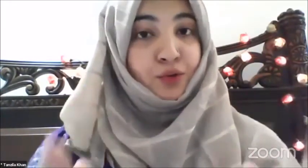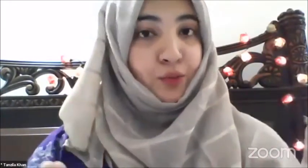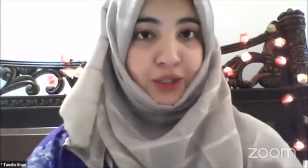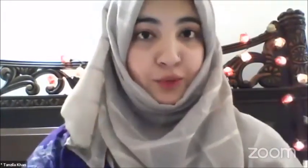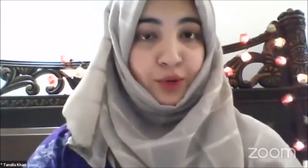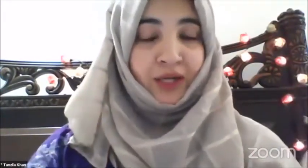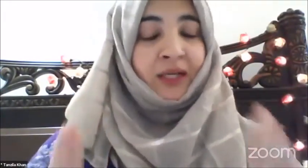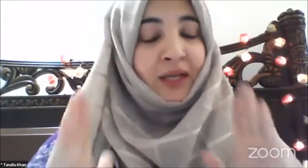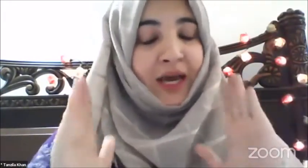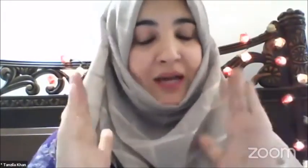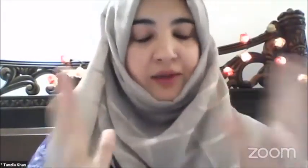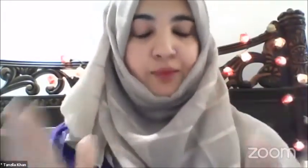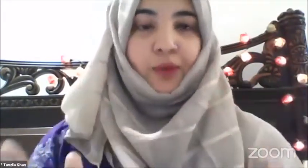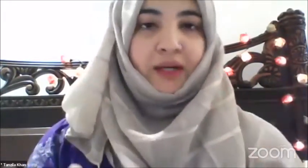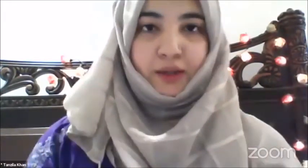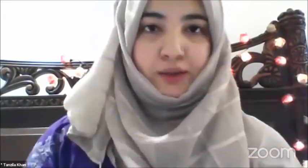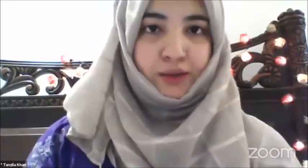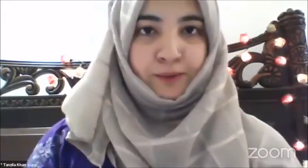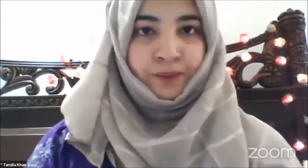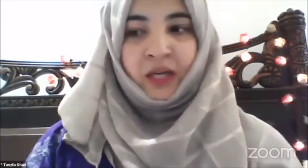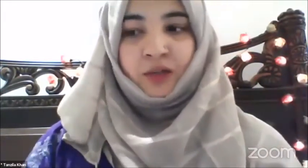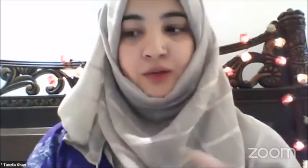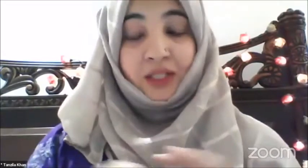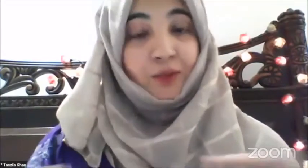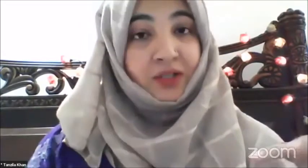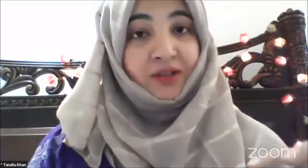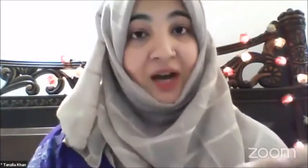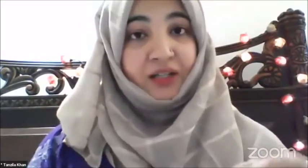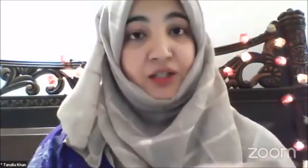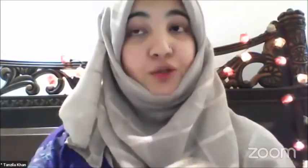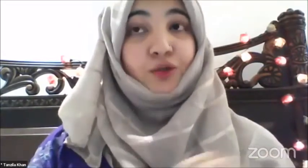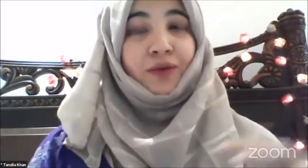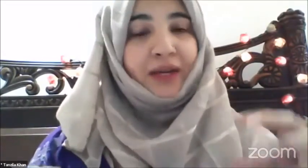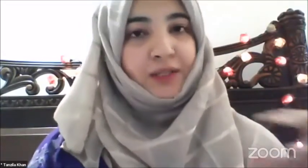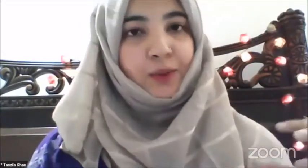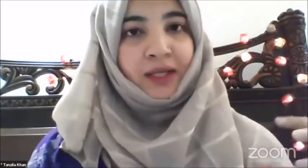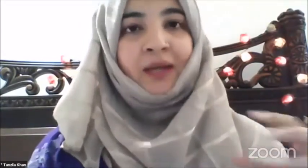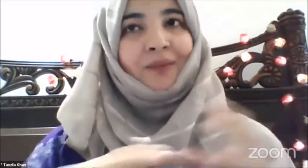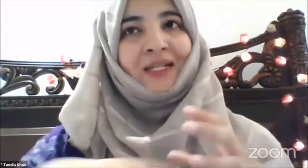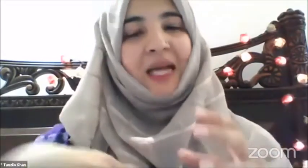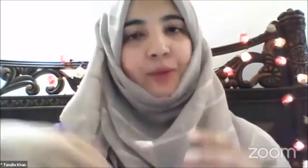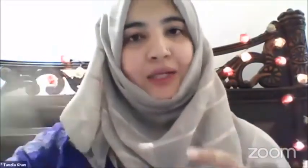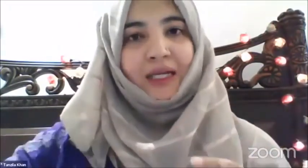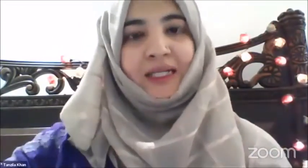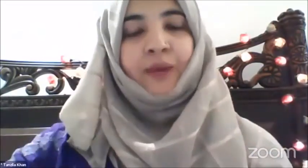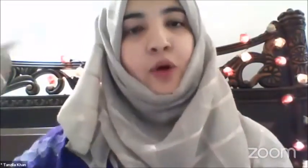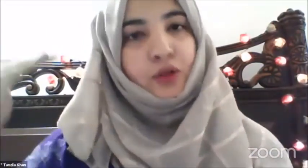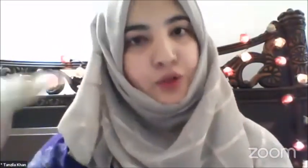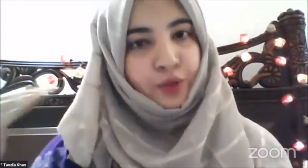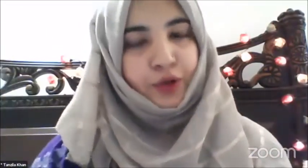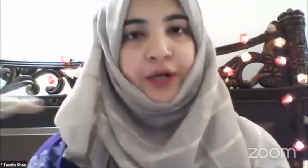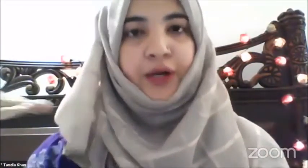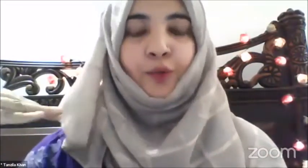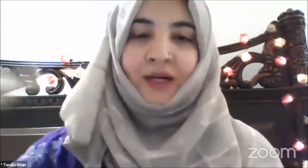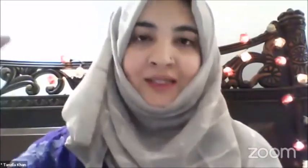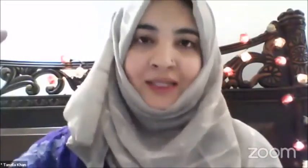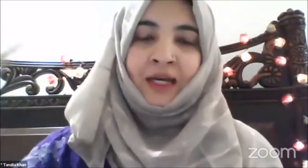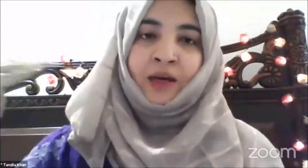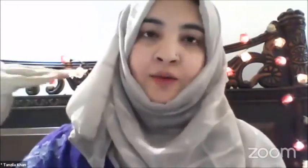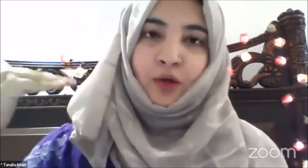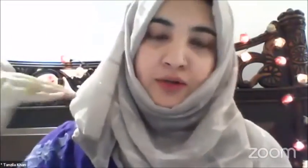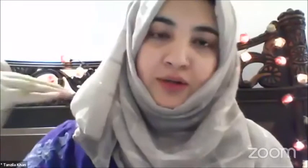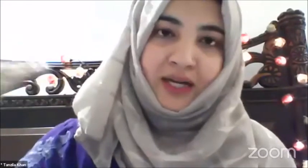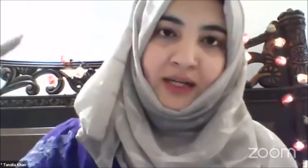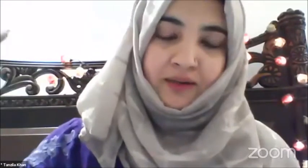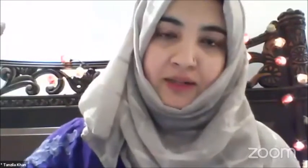you know what you want, and we provide it to you. So this was the strategy, and so far it's working, but simultaneously we also work on advocacy.